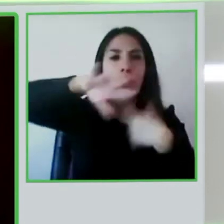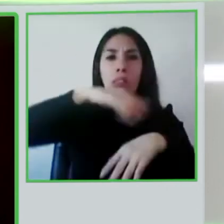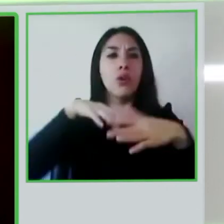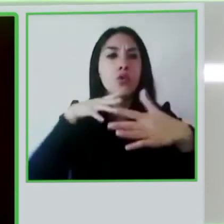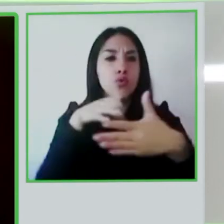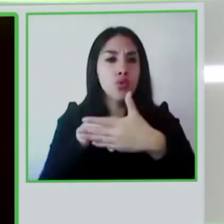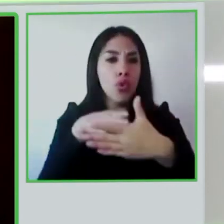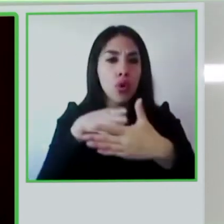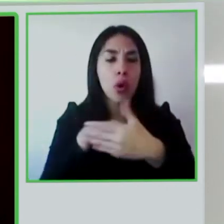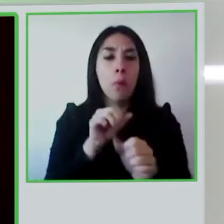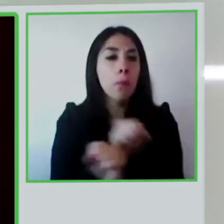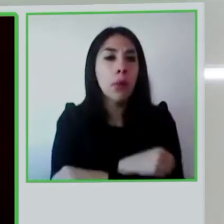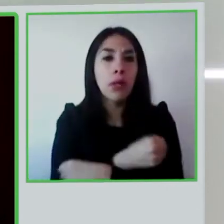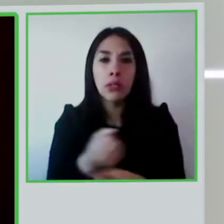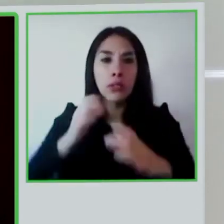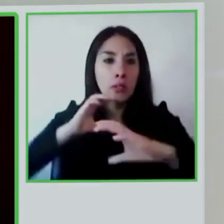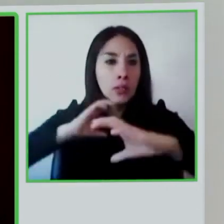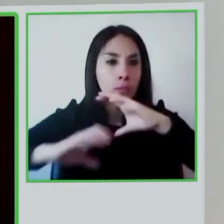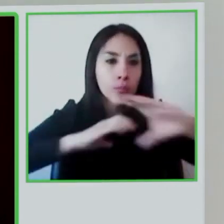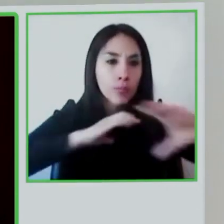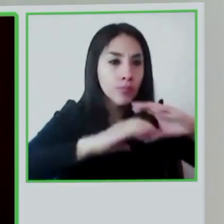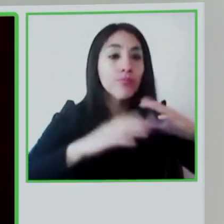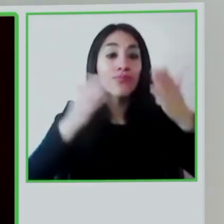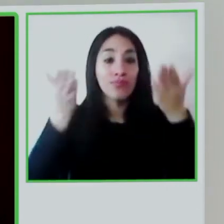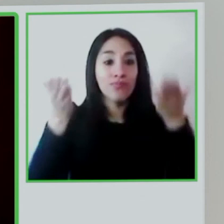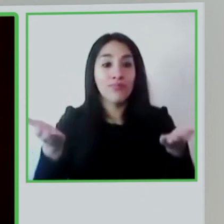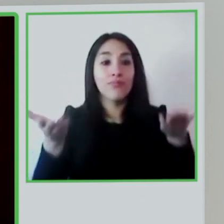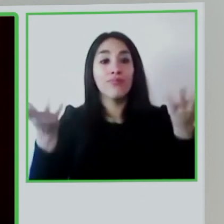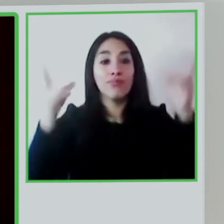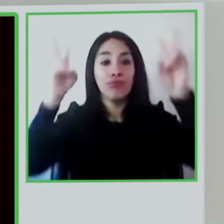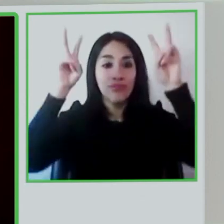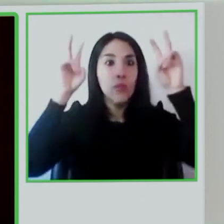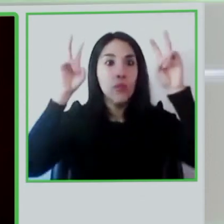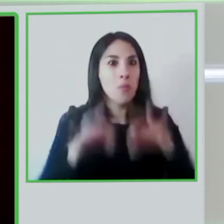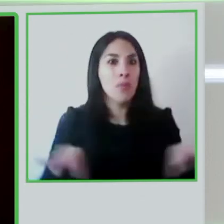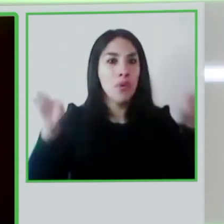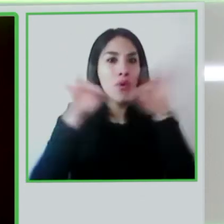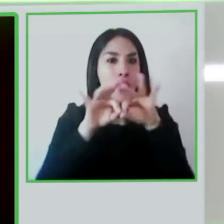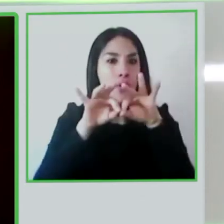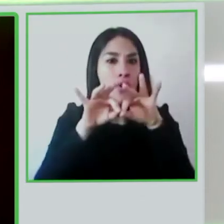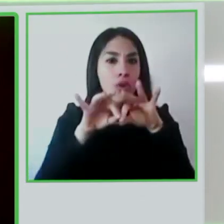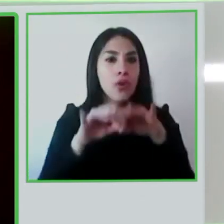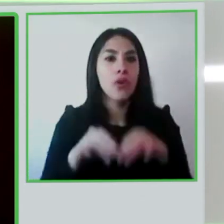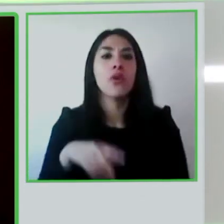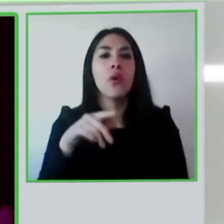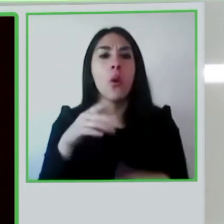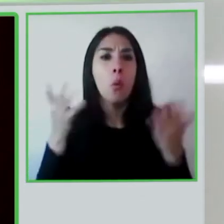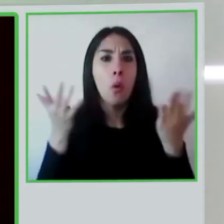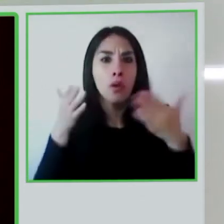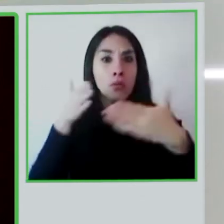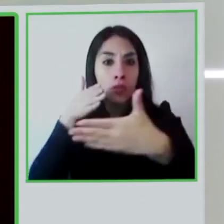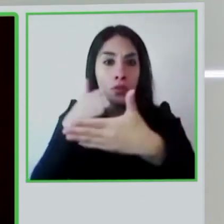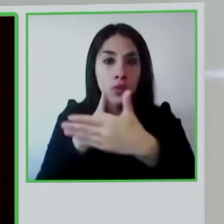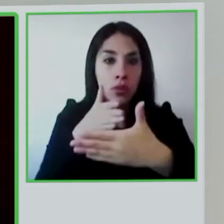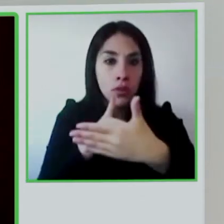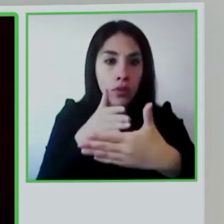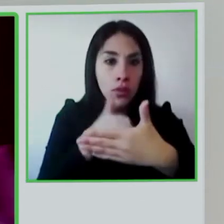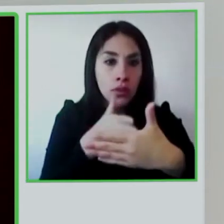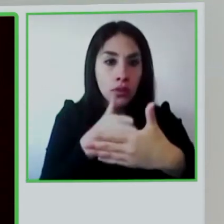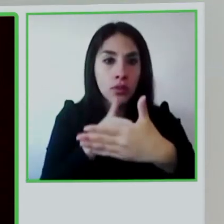and build new relationships in these complex topics. So what's the obstacle? What are the barriers?